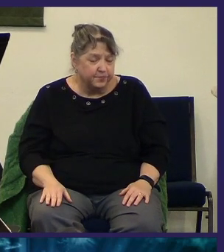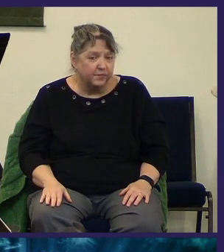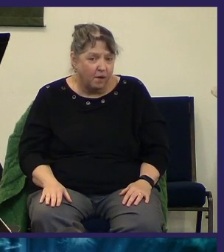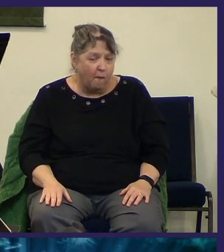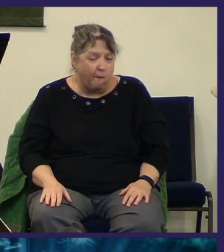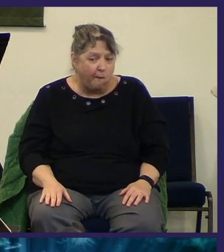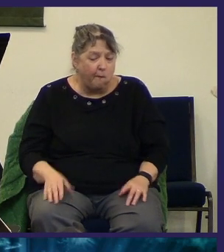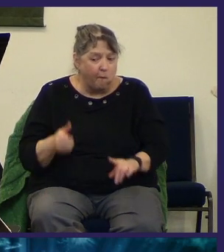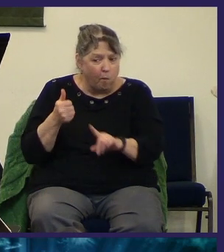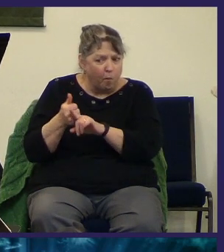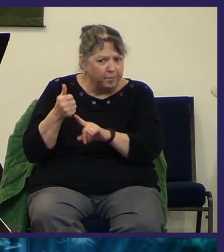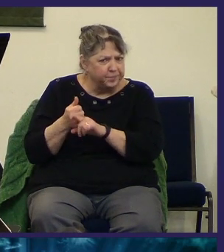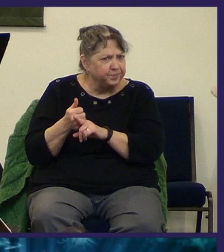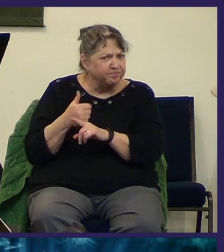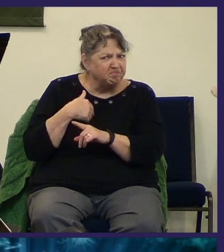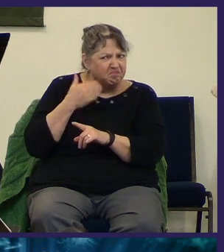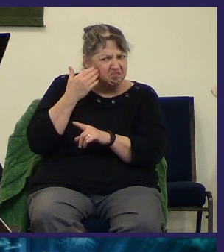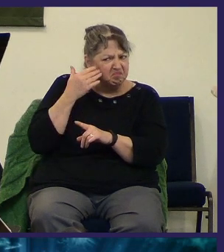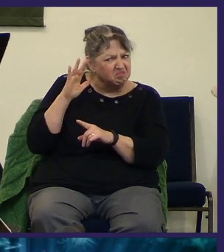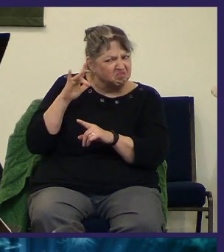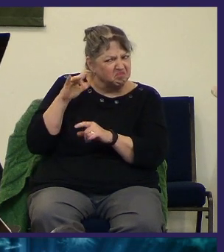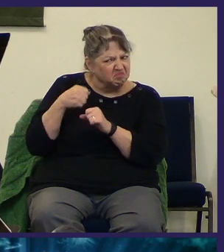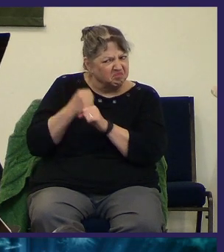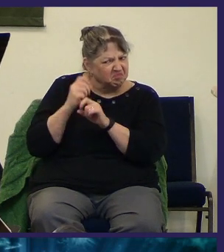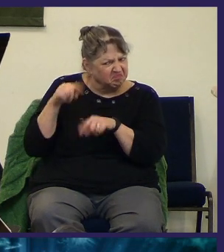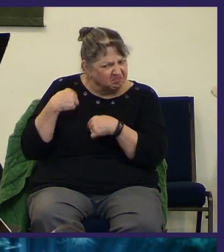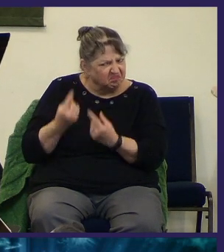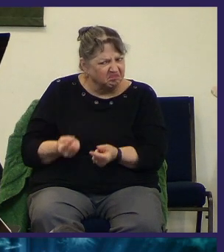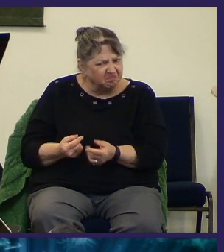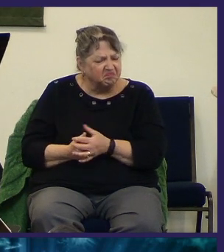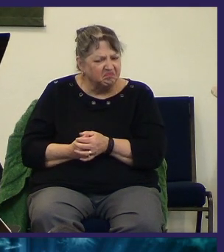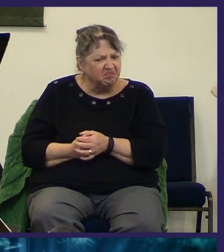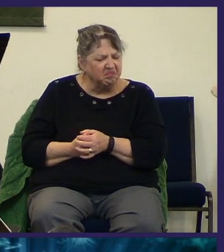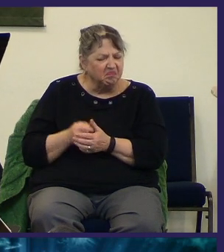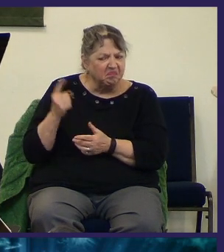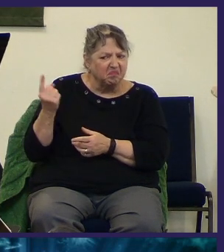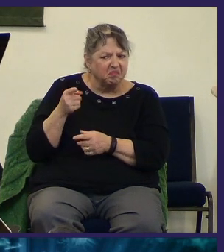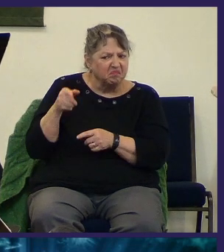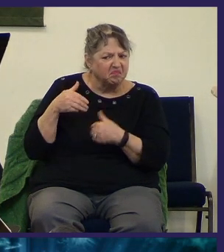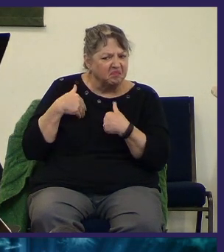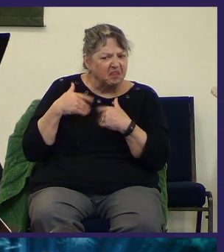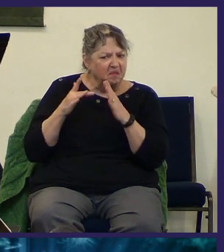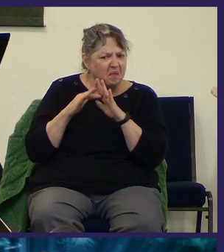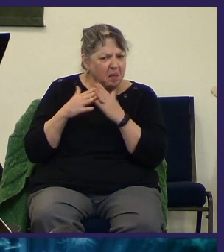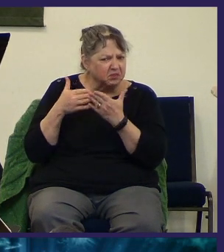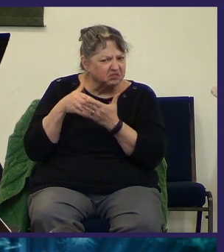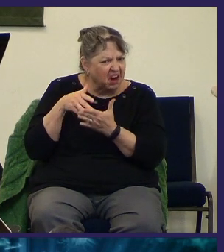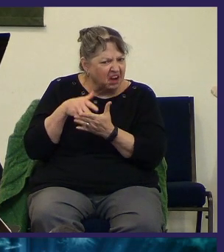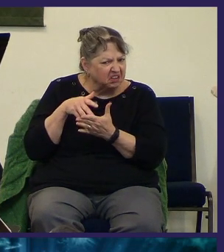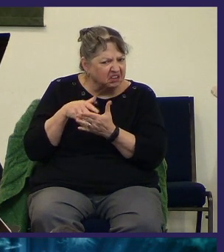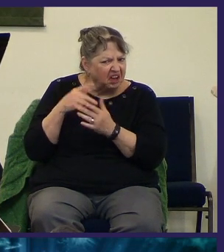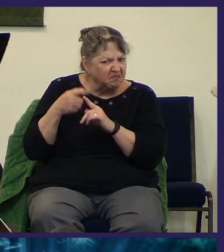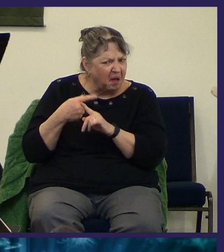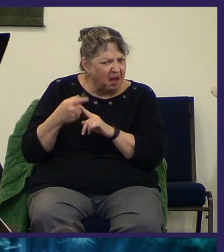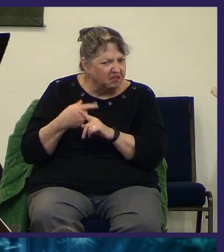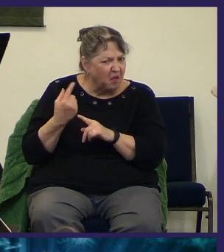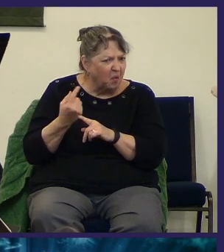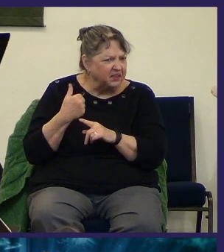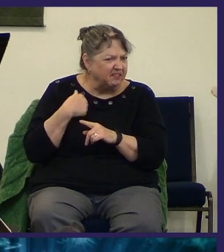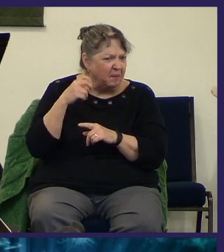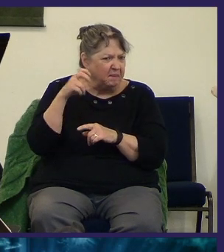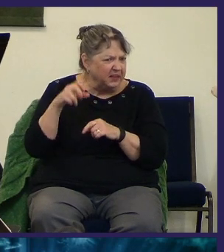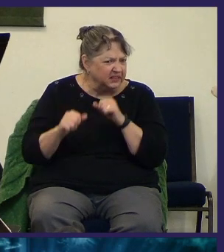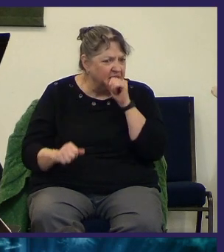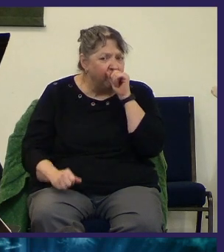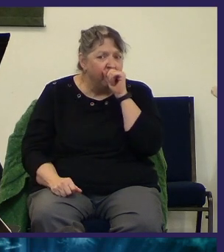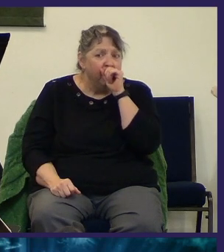christian man he has a monthly men's bible study that i return attend regularly he has pizza for there for so